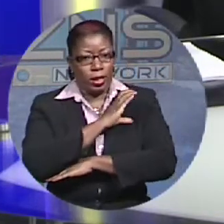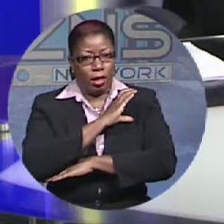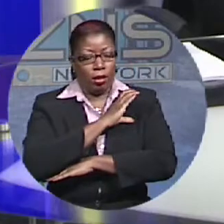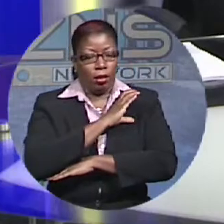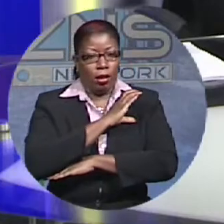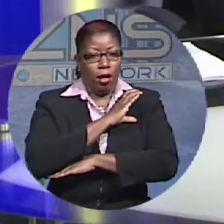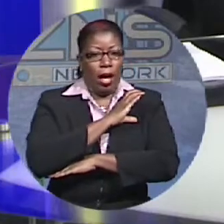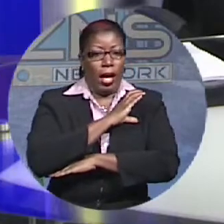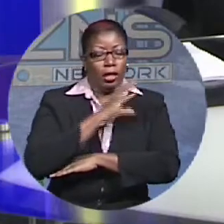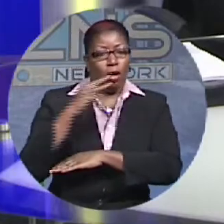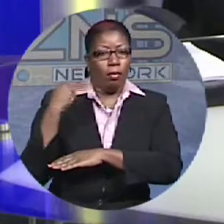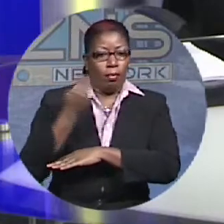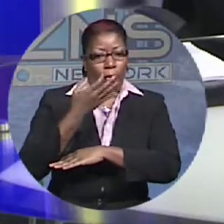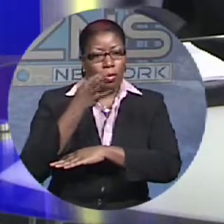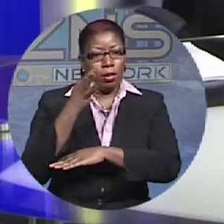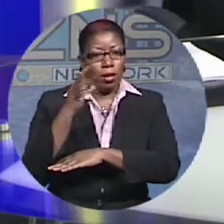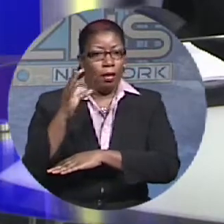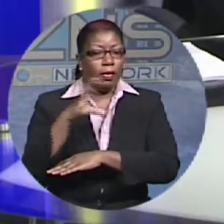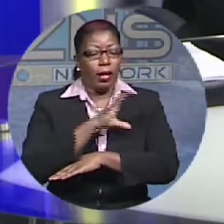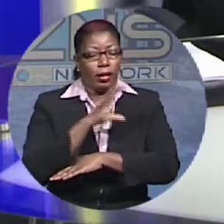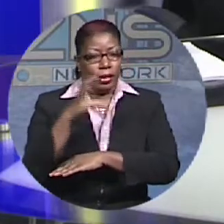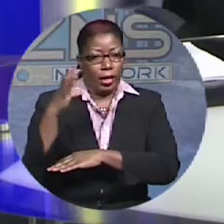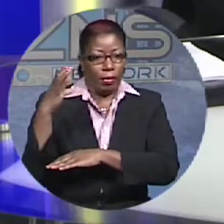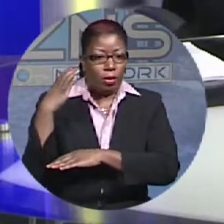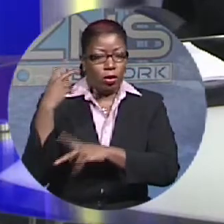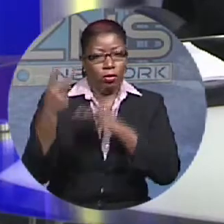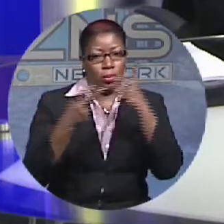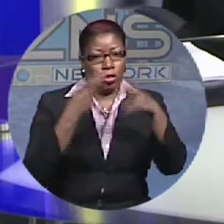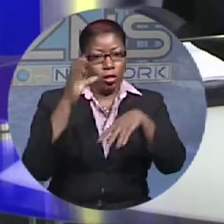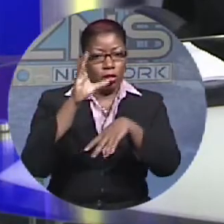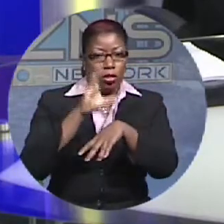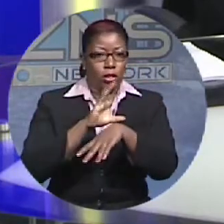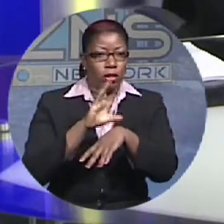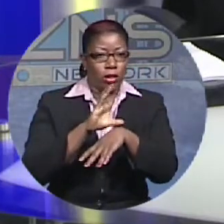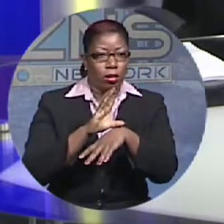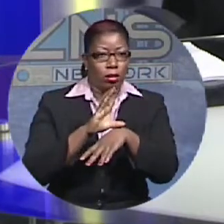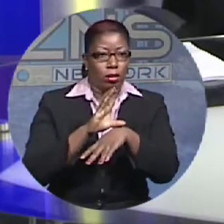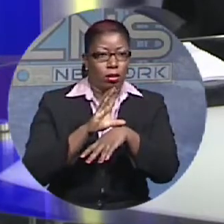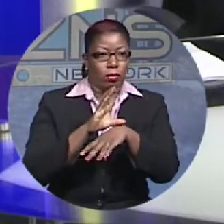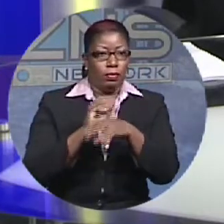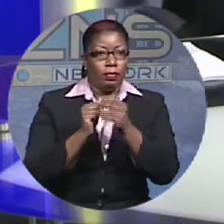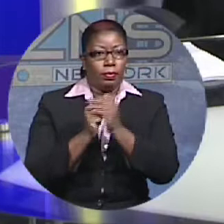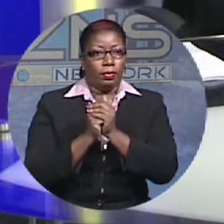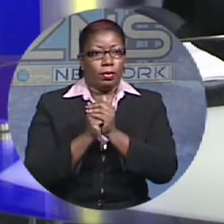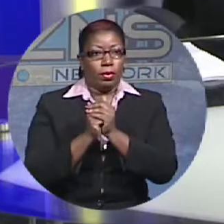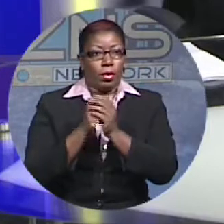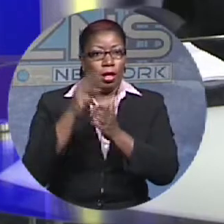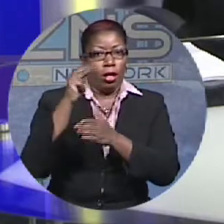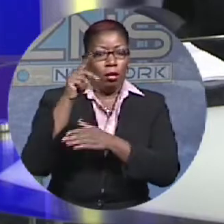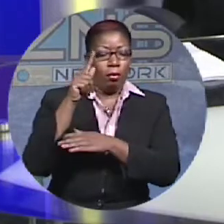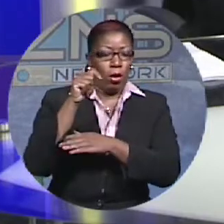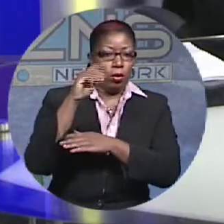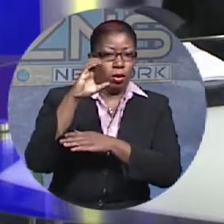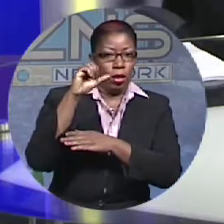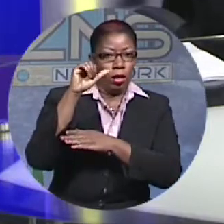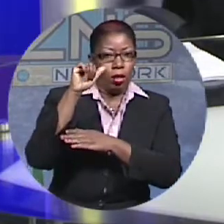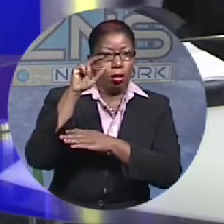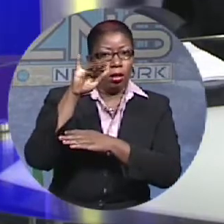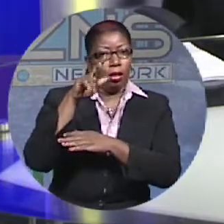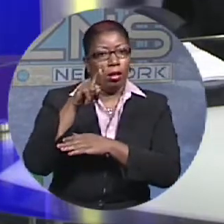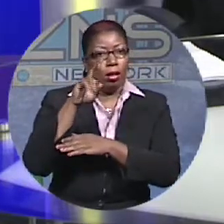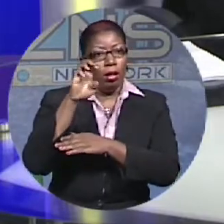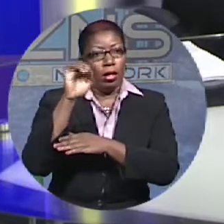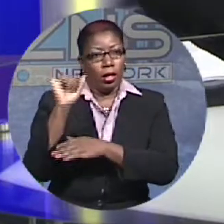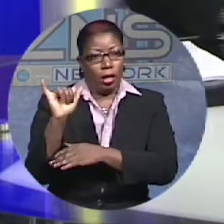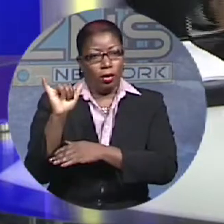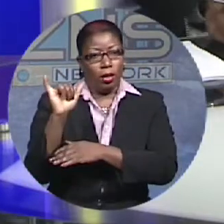of the Cabinet who visited four churches within that community, including St. Paul's, Macedonia, Mount Carey, and St. Mark's